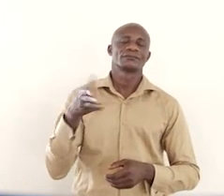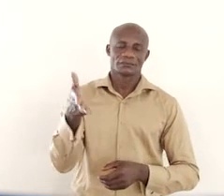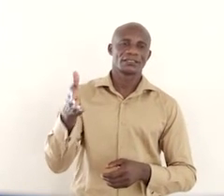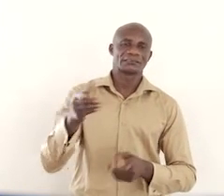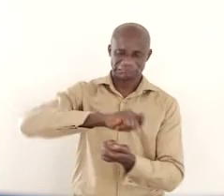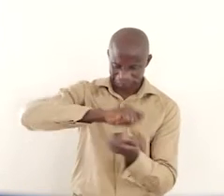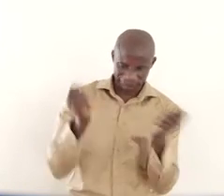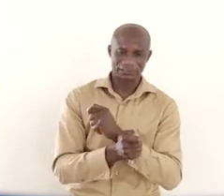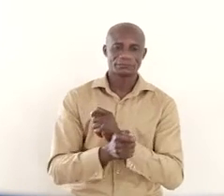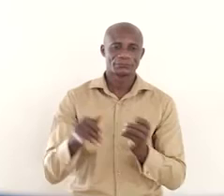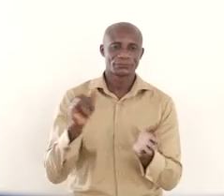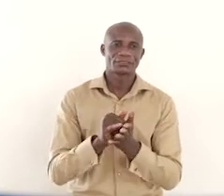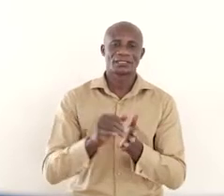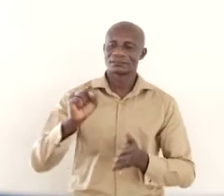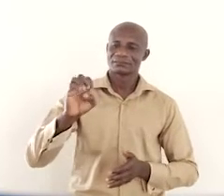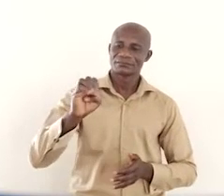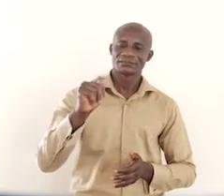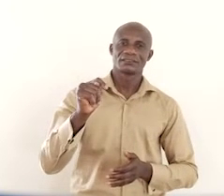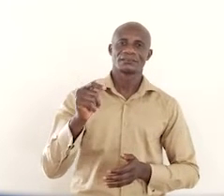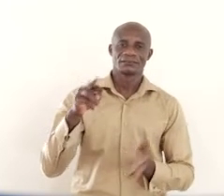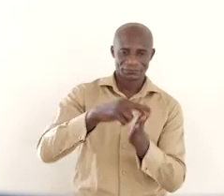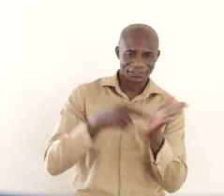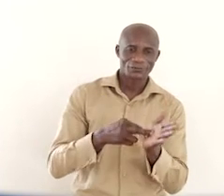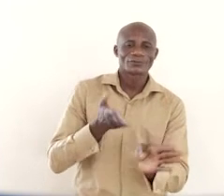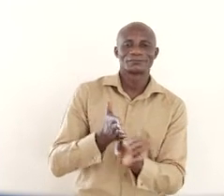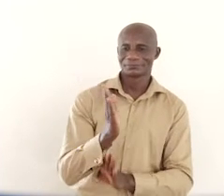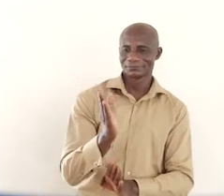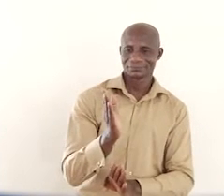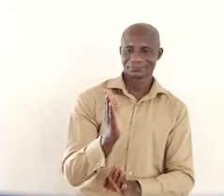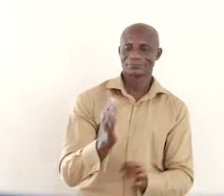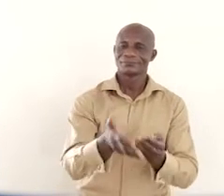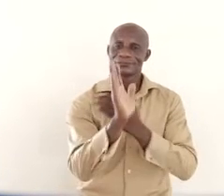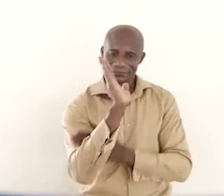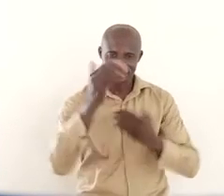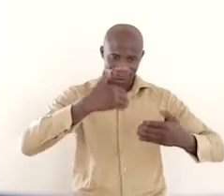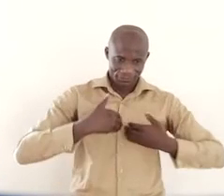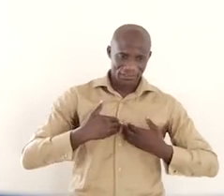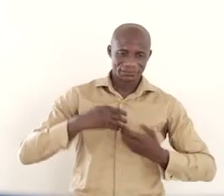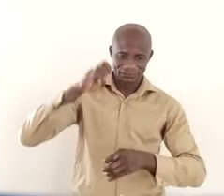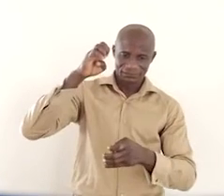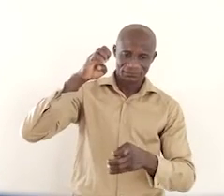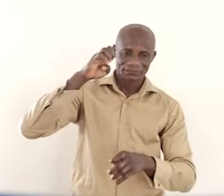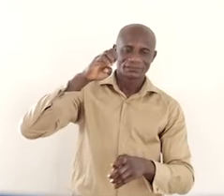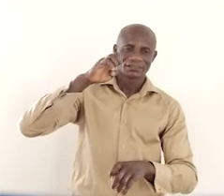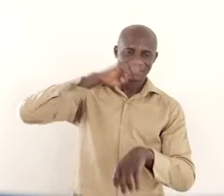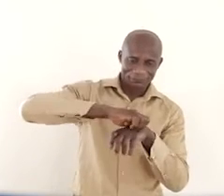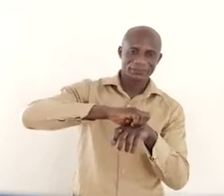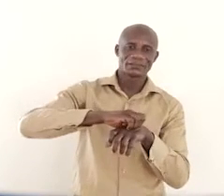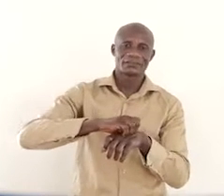dramatic twist that sets the record straight. God has effected